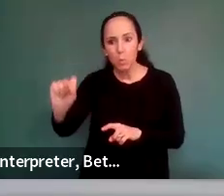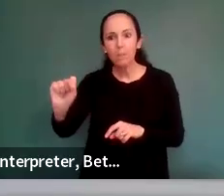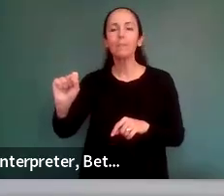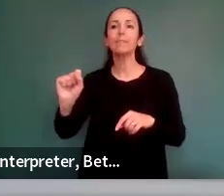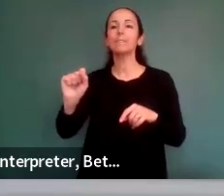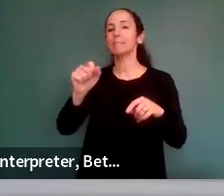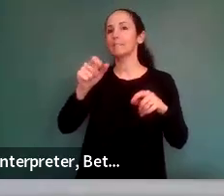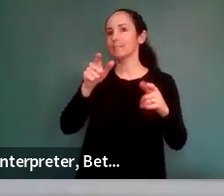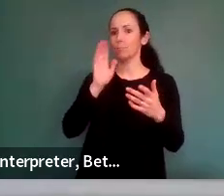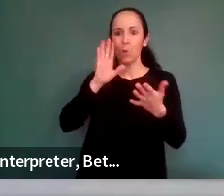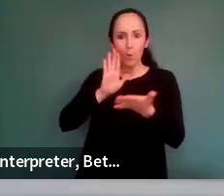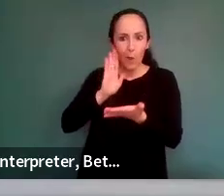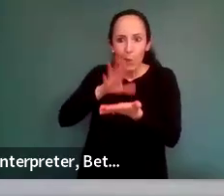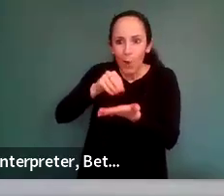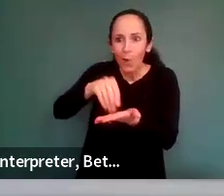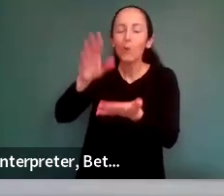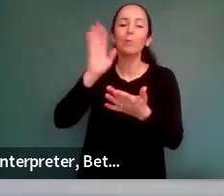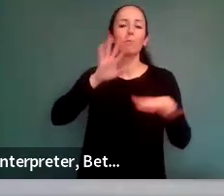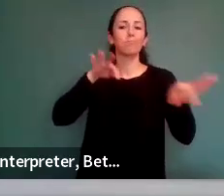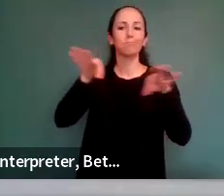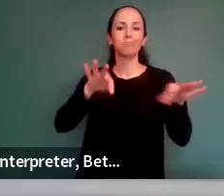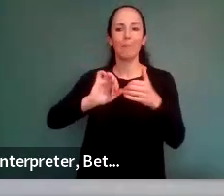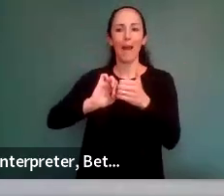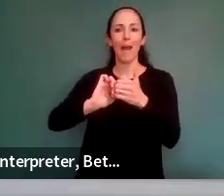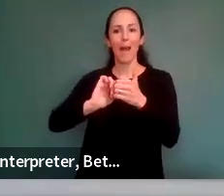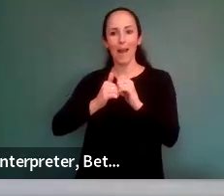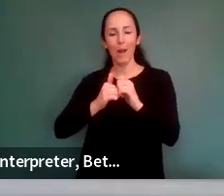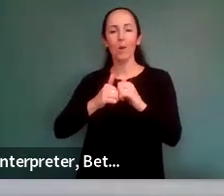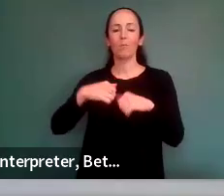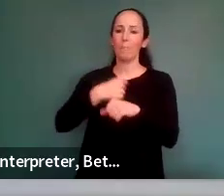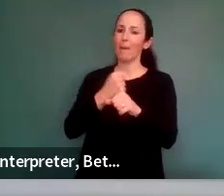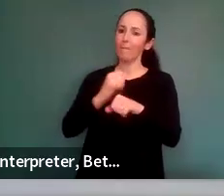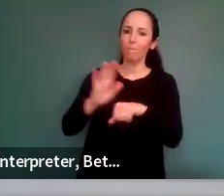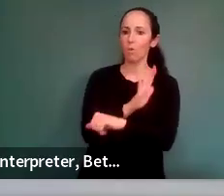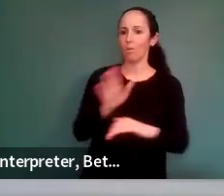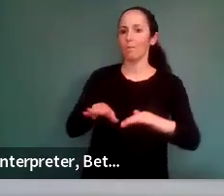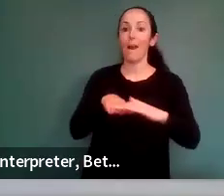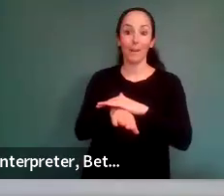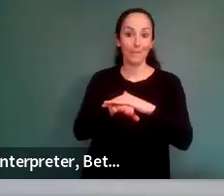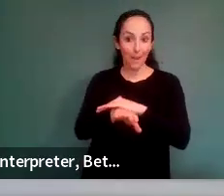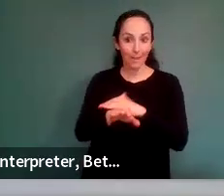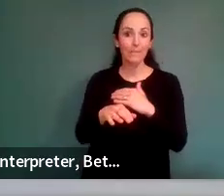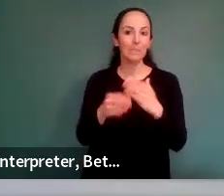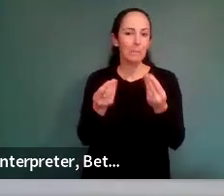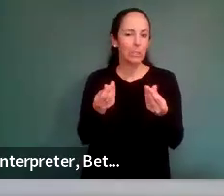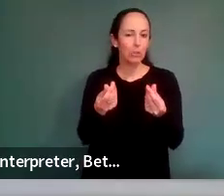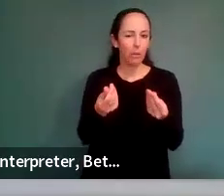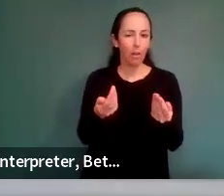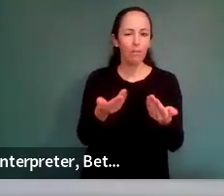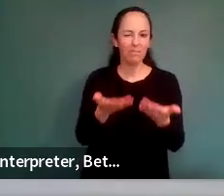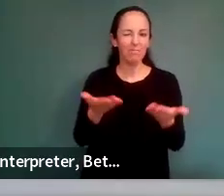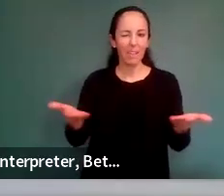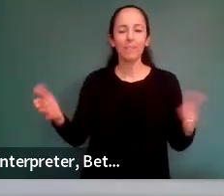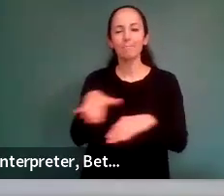the mechanics of how to create some accessible materials as well, and some of the nice assistive